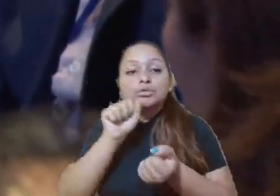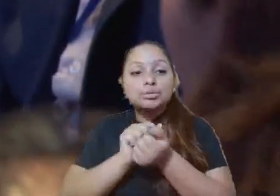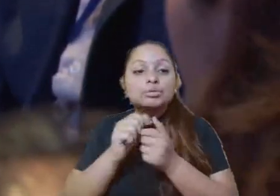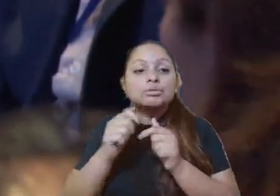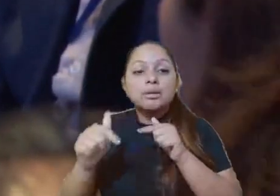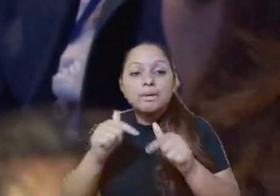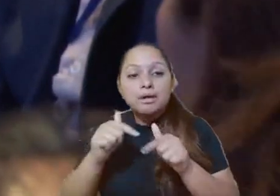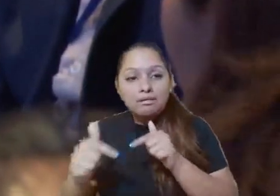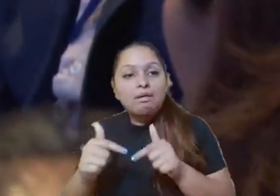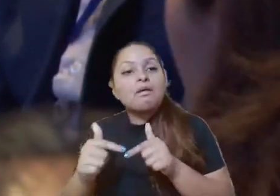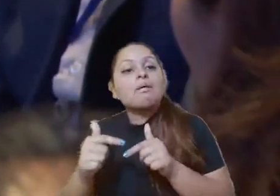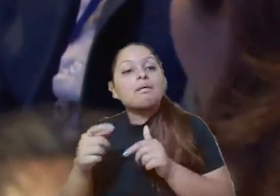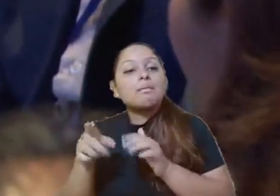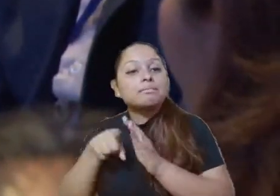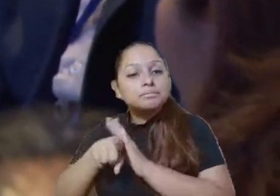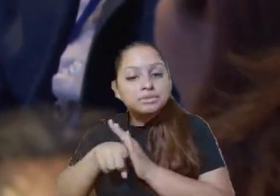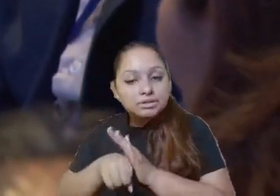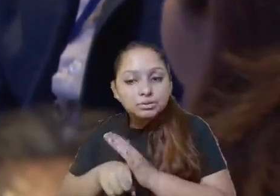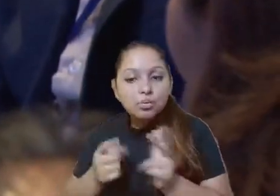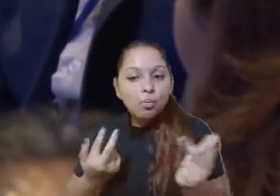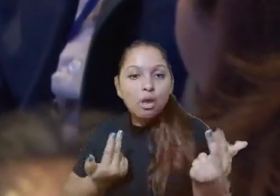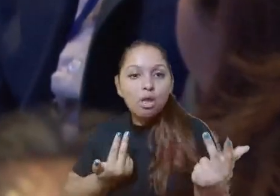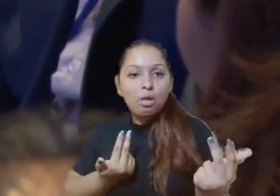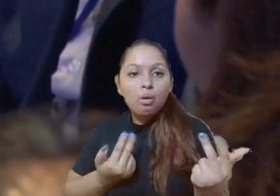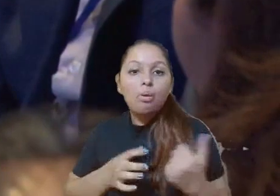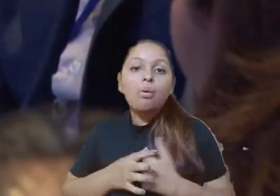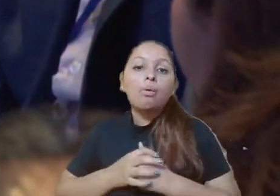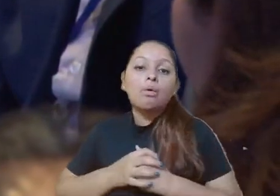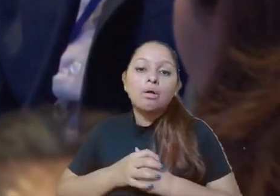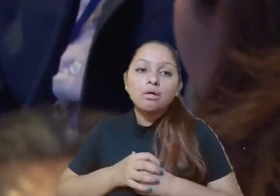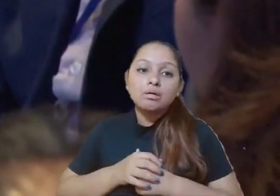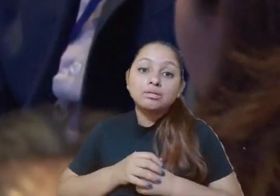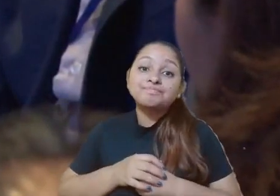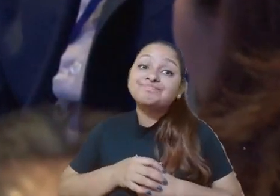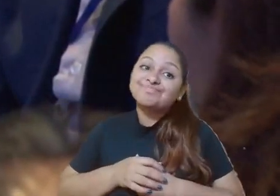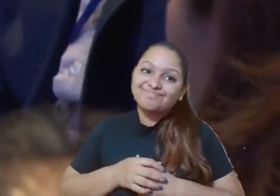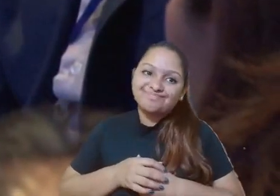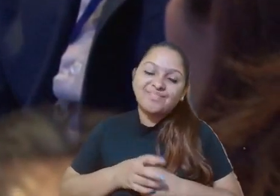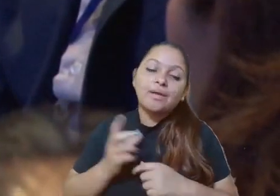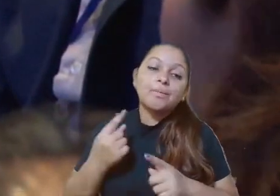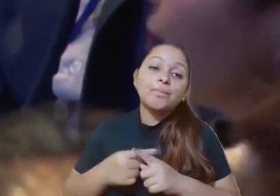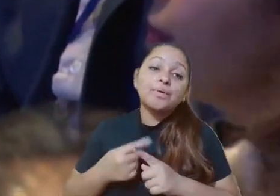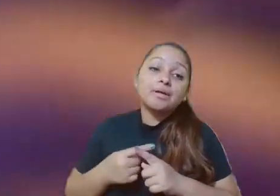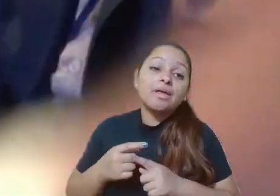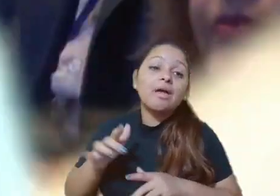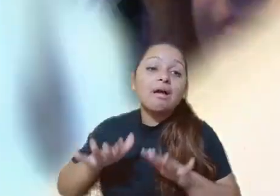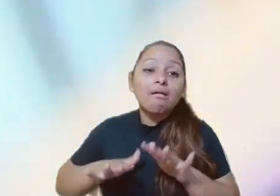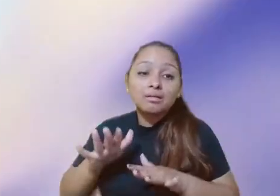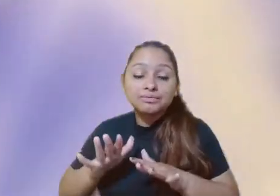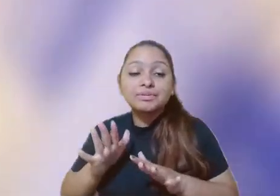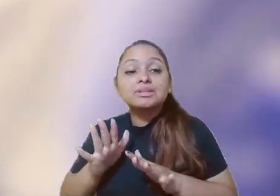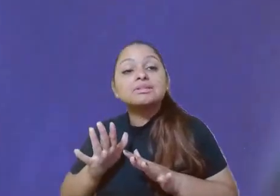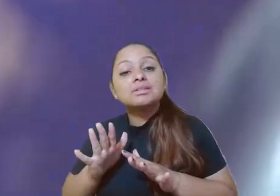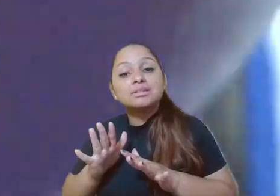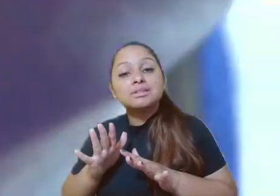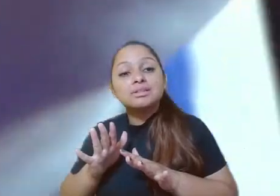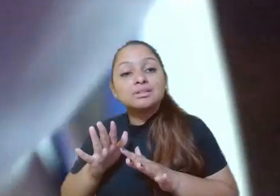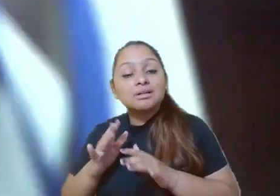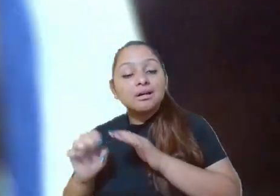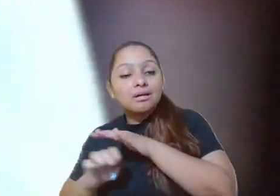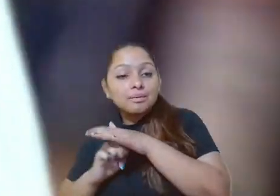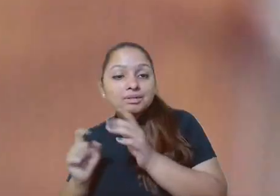startup needs something, some specific, and they don't know where to find because we don't have a